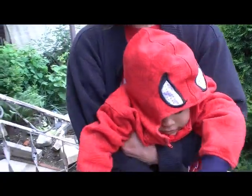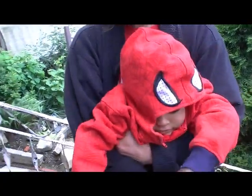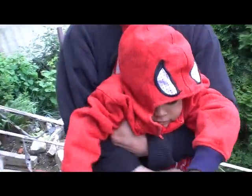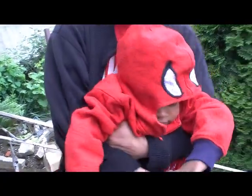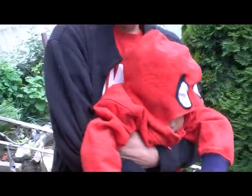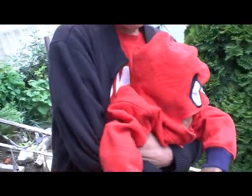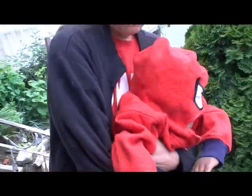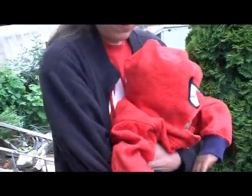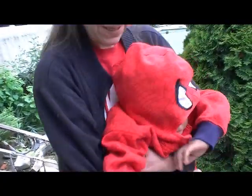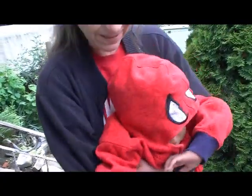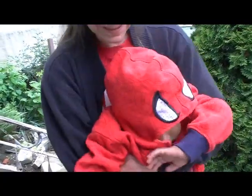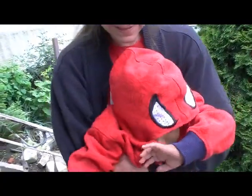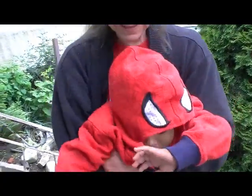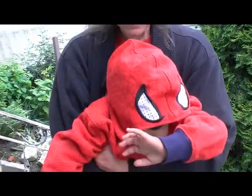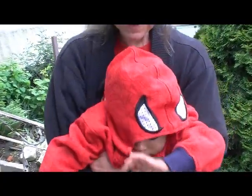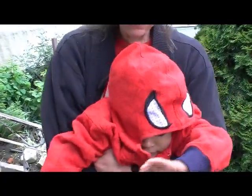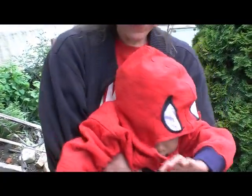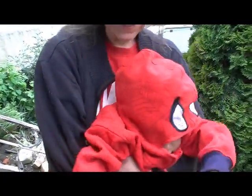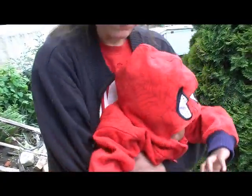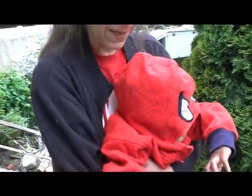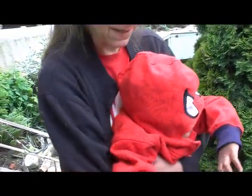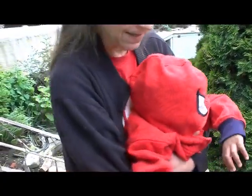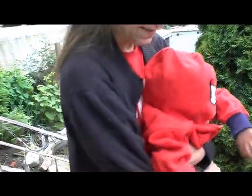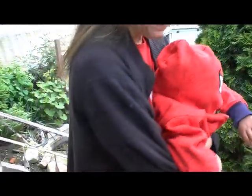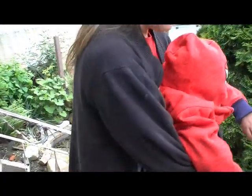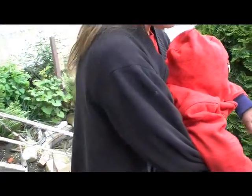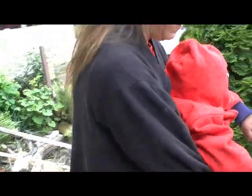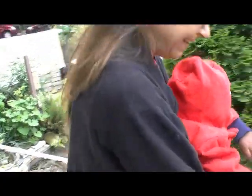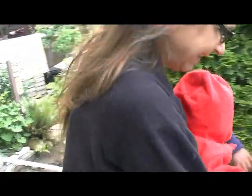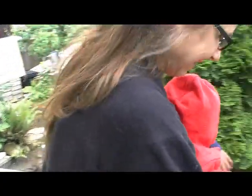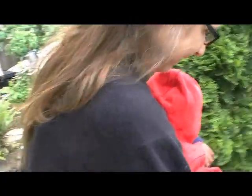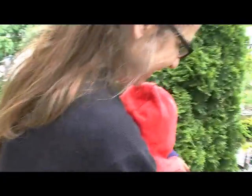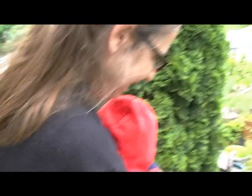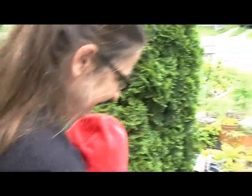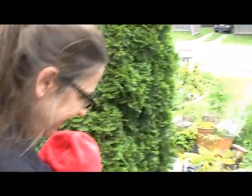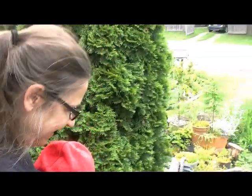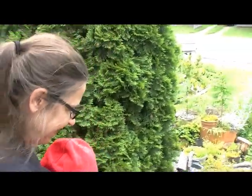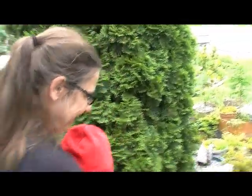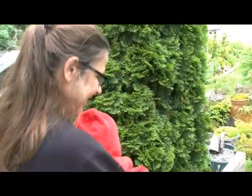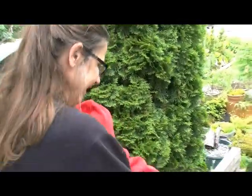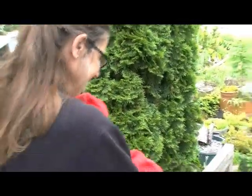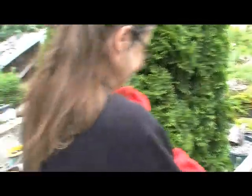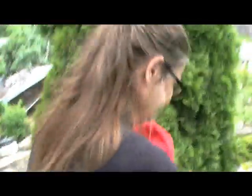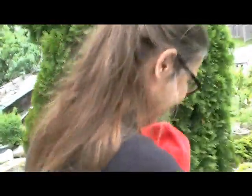Spider-Man. Nothing but just a Spider-Man.